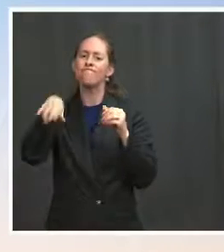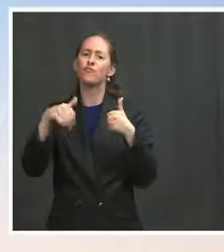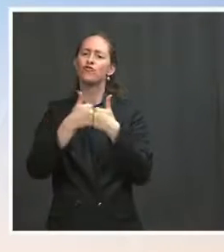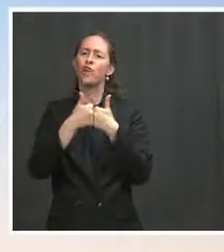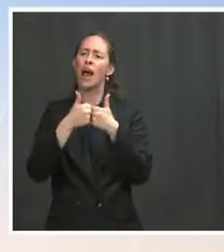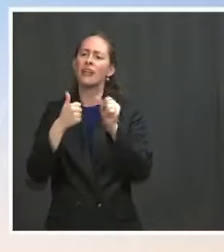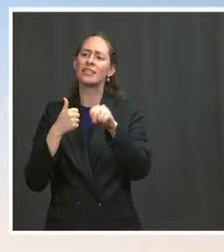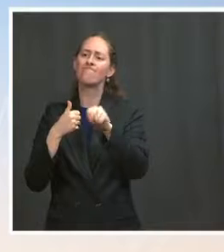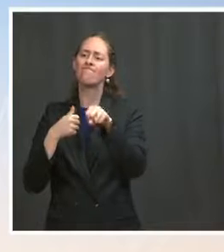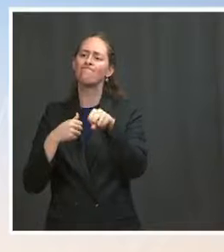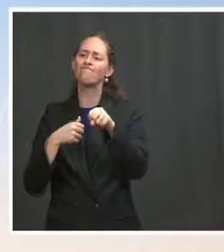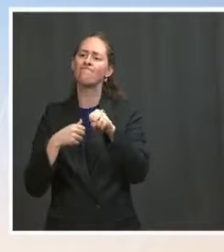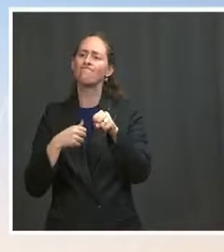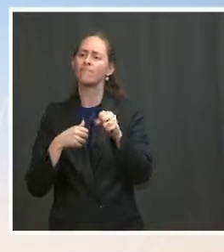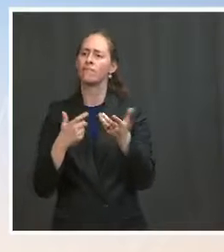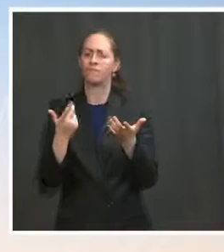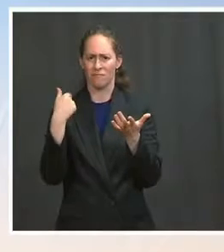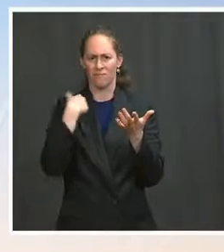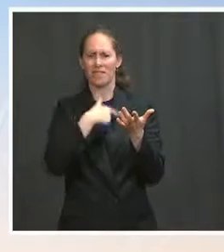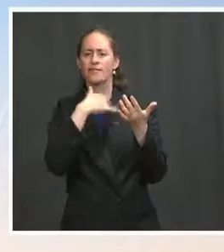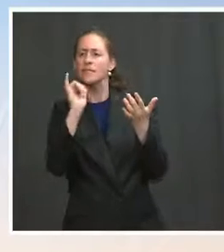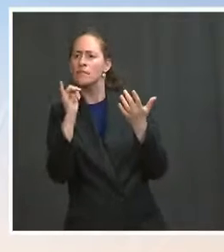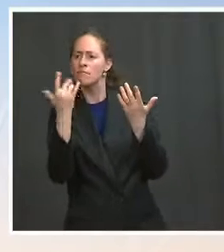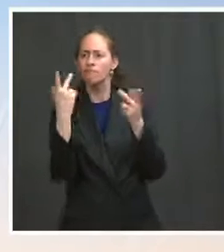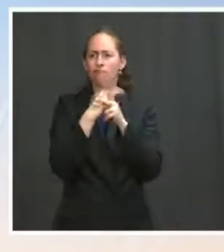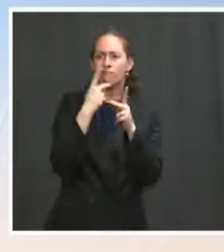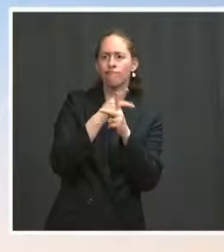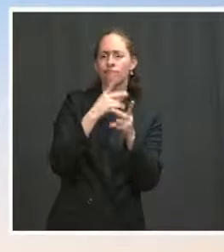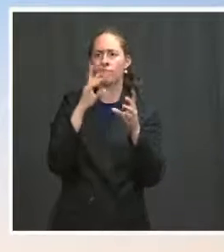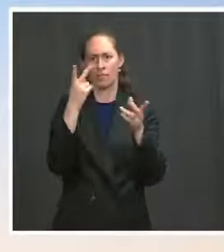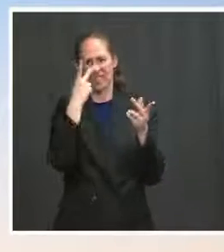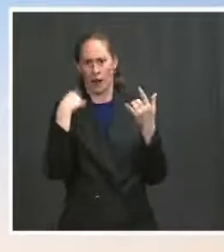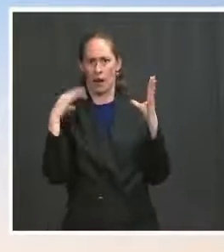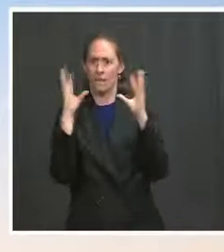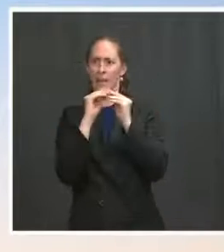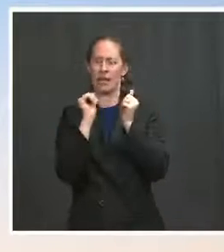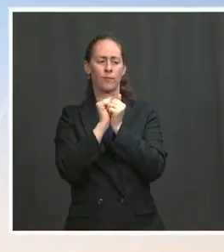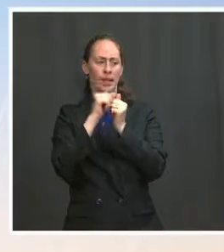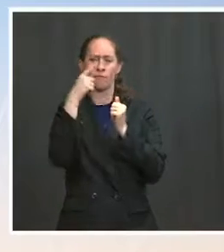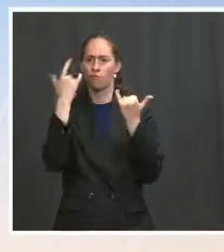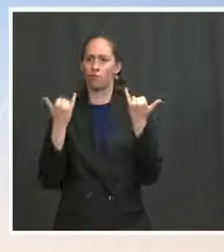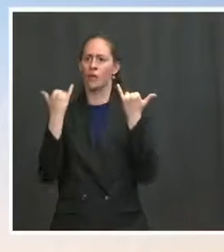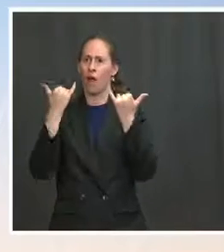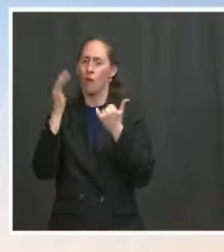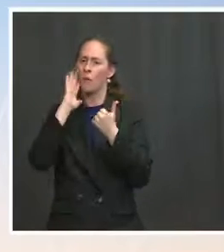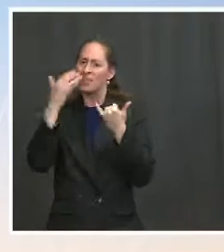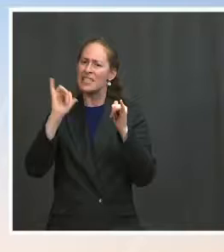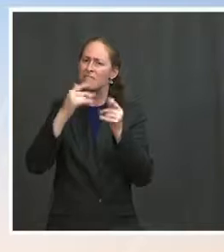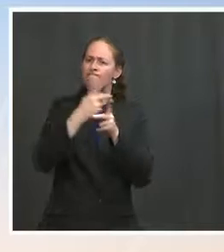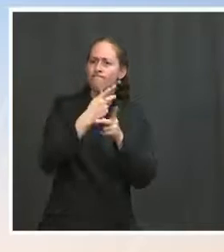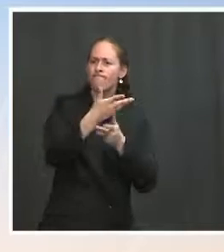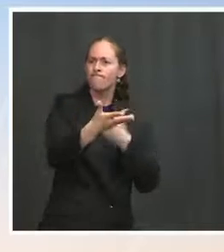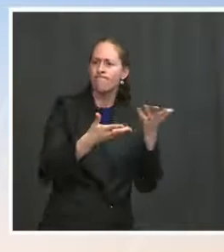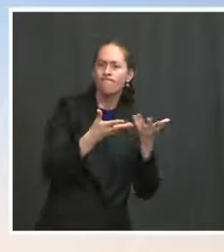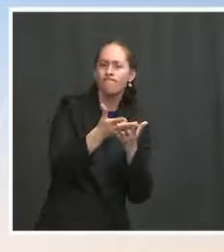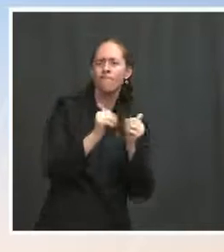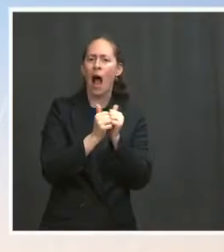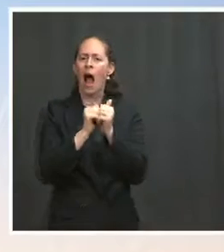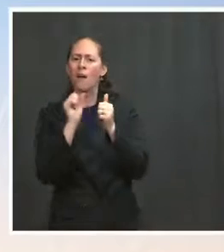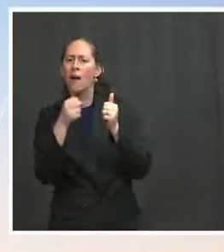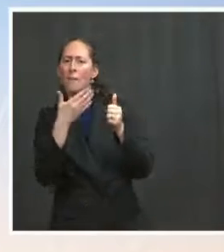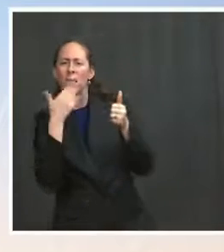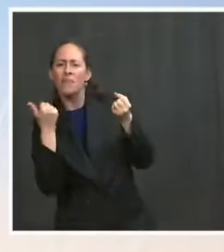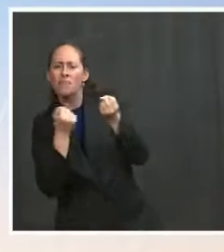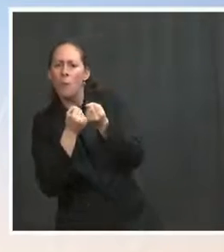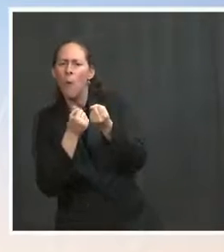to be engaged, as is today is evidence of, with the government about how we can continue to provide humanitarian security support?